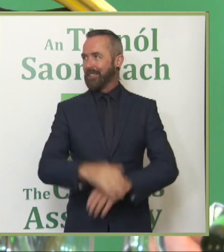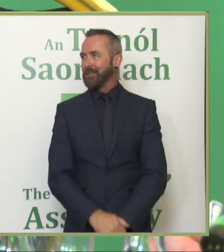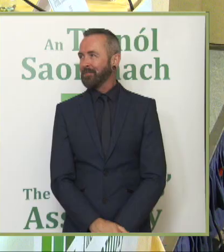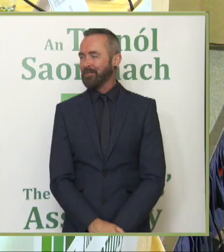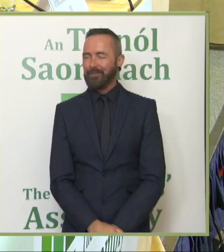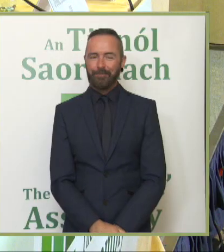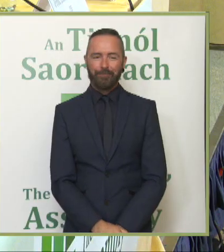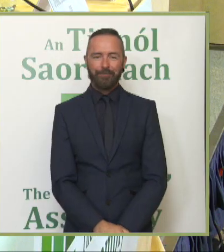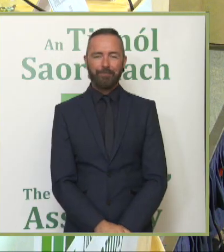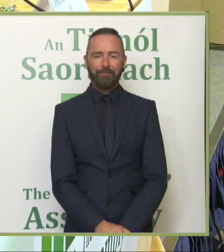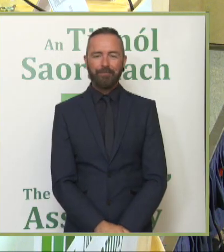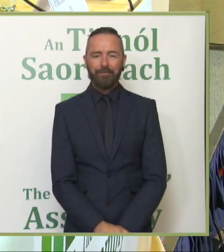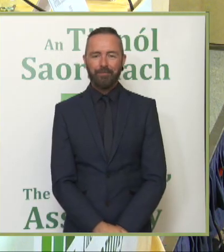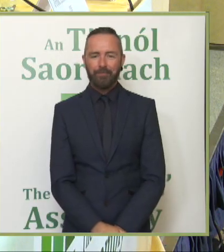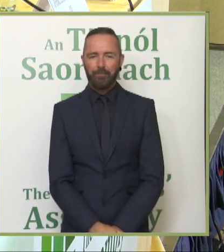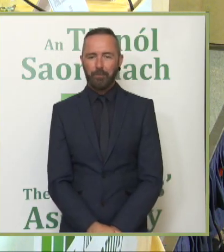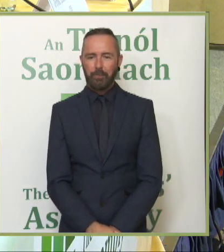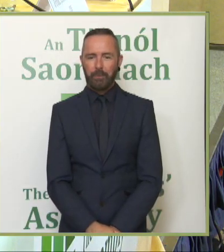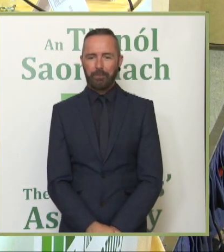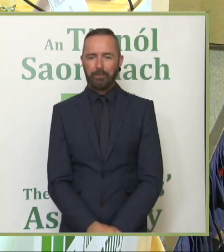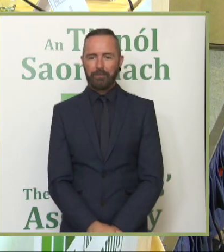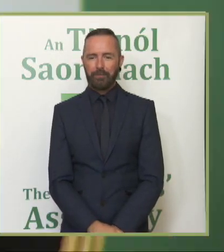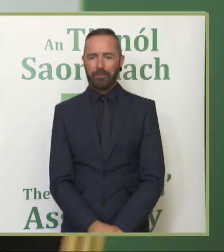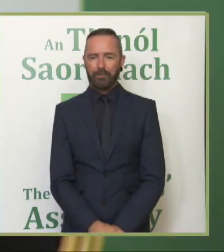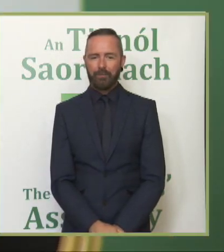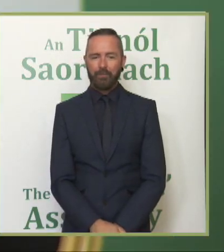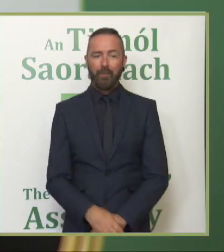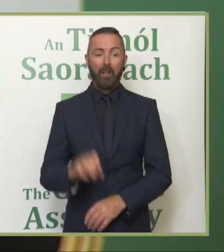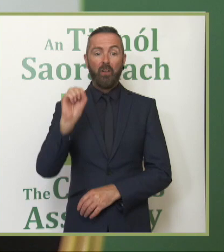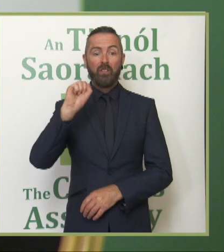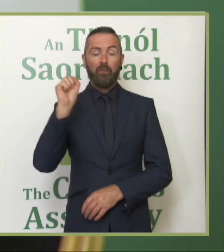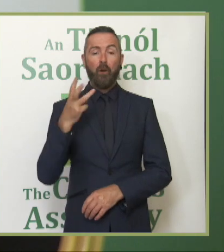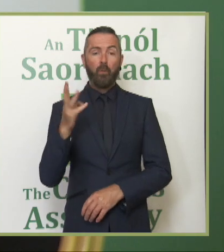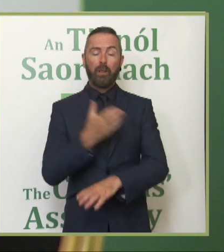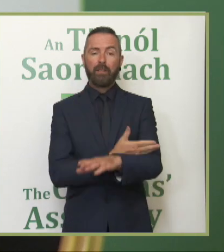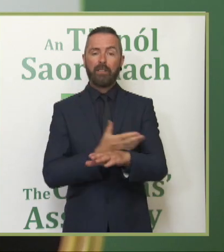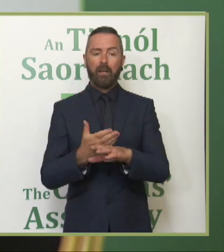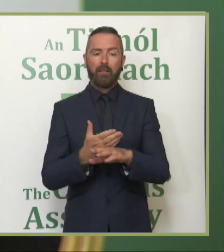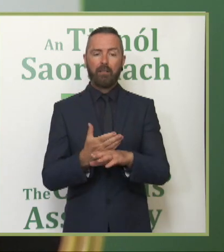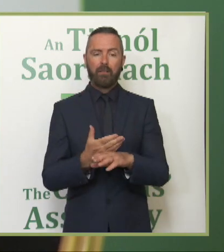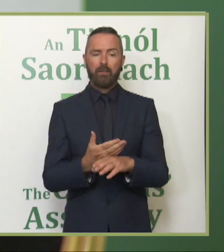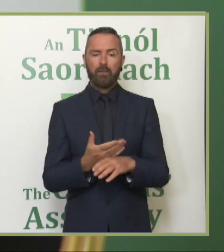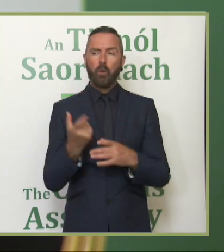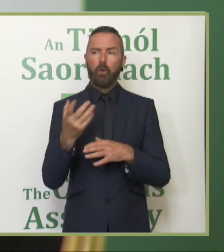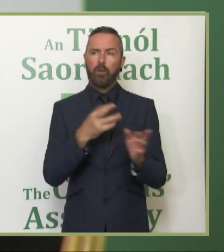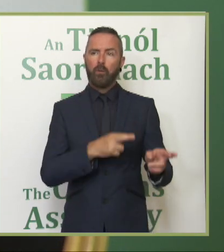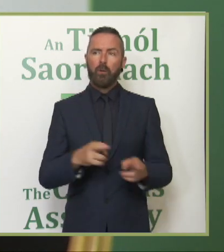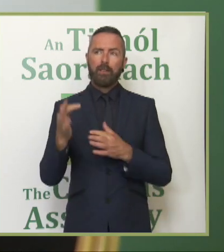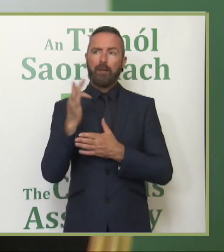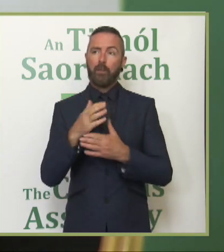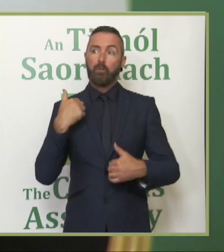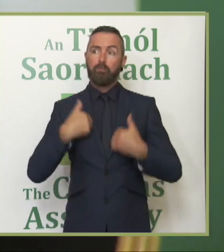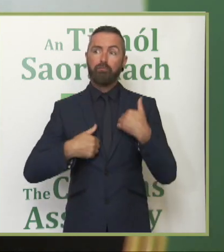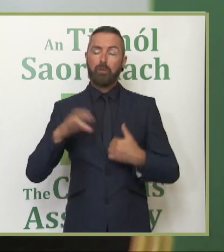So I'll pass across to Siobhan. I'll start. So you've raised a number of really interesting